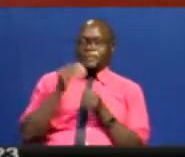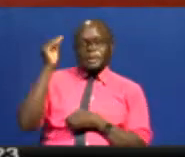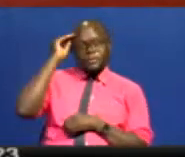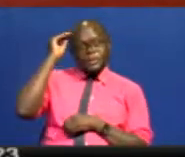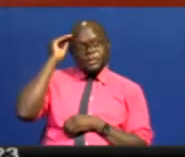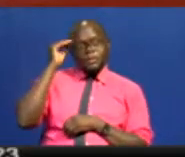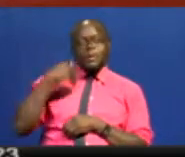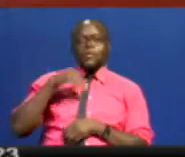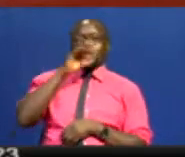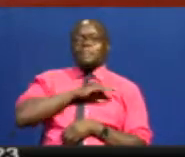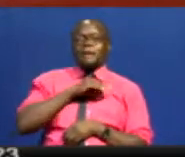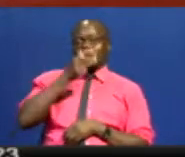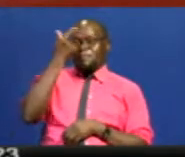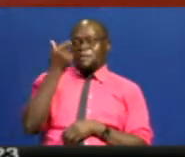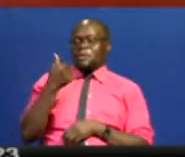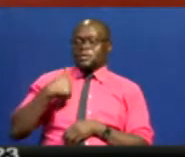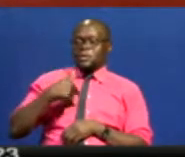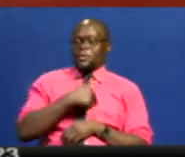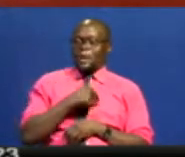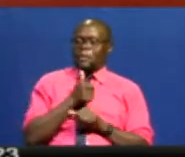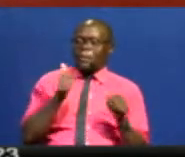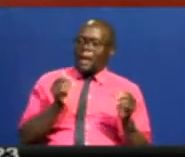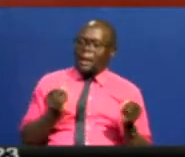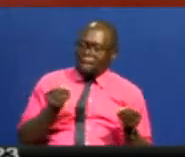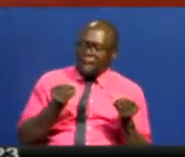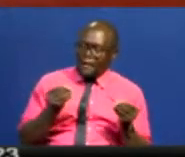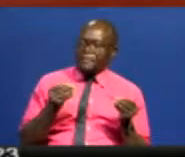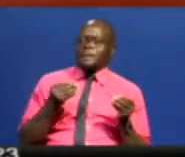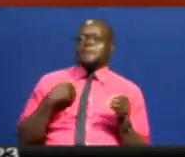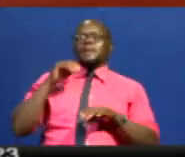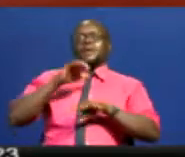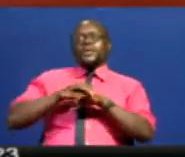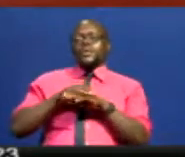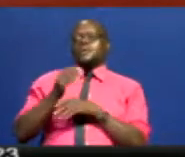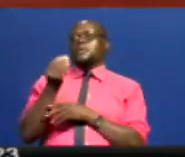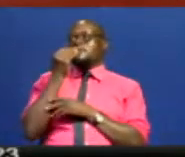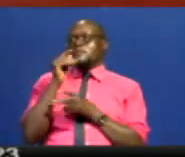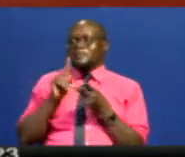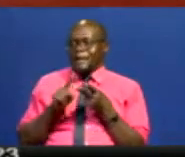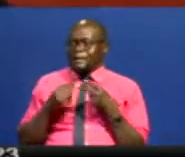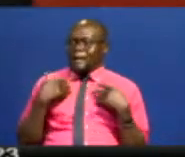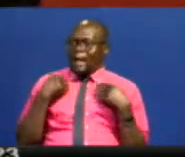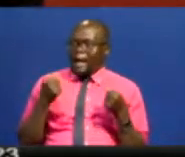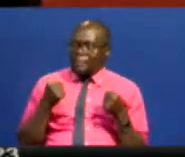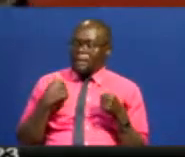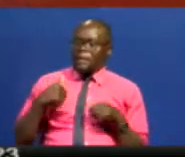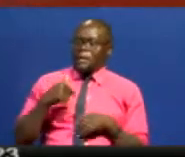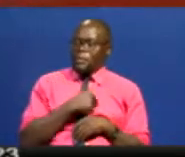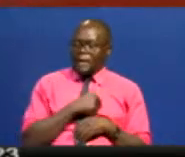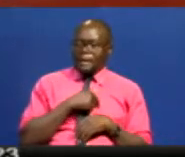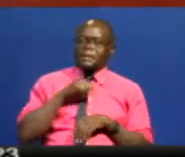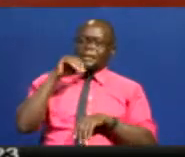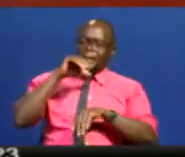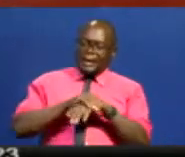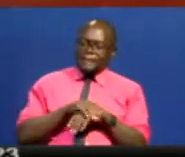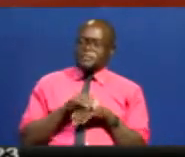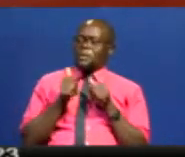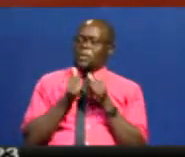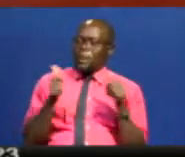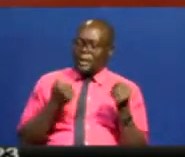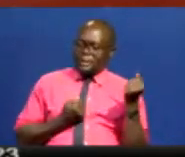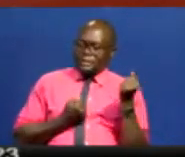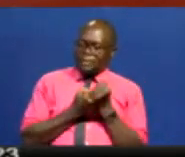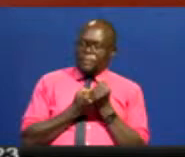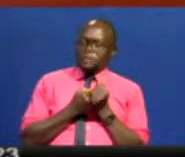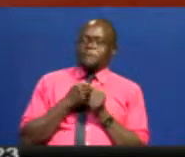will bear fruit because they are well fed, they have good nutrition, they are healthy, and therefore we can be able to get the fruition of our investment.